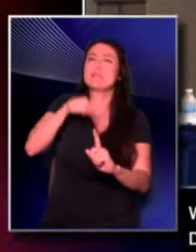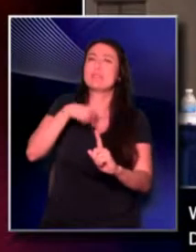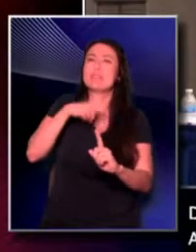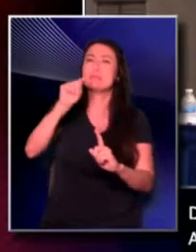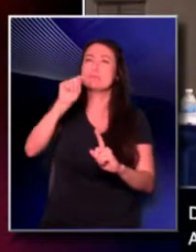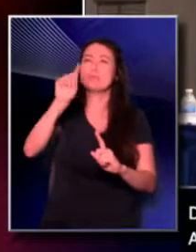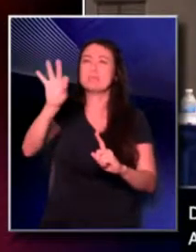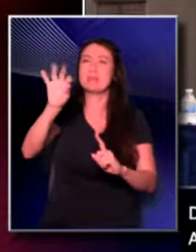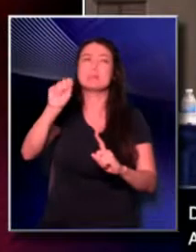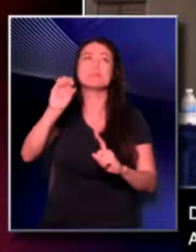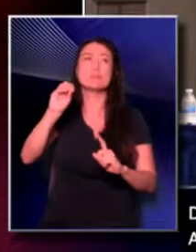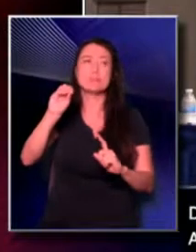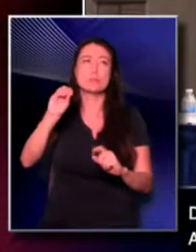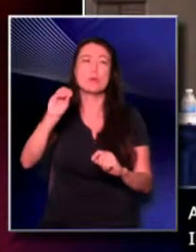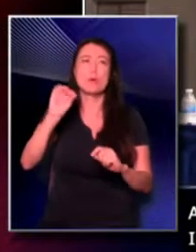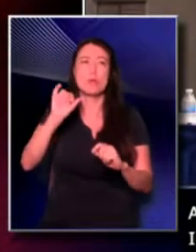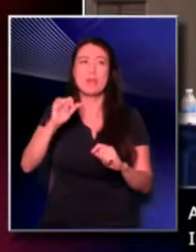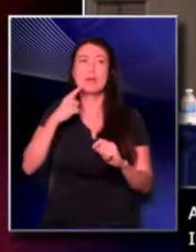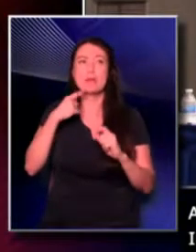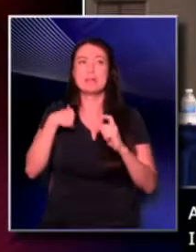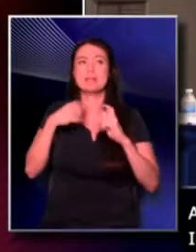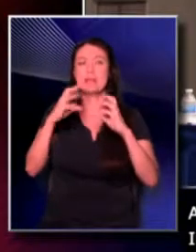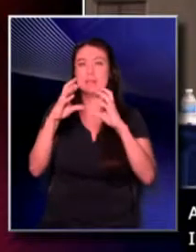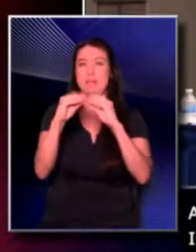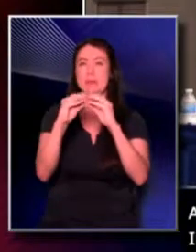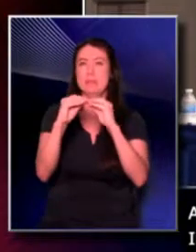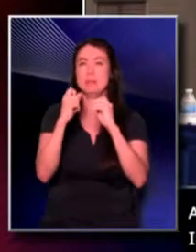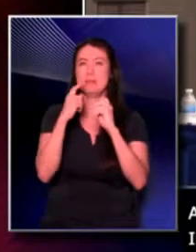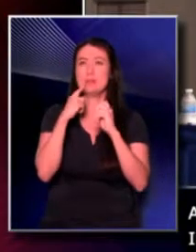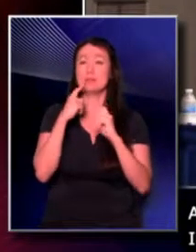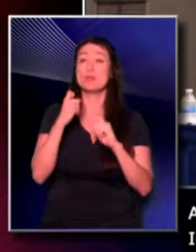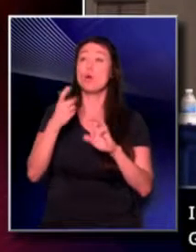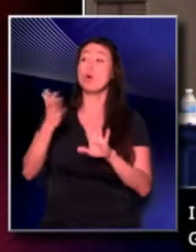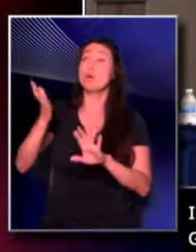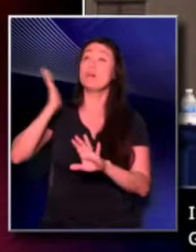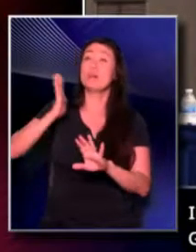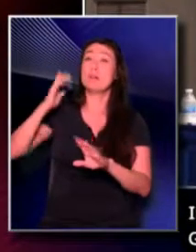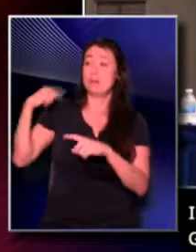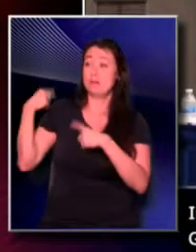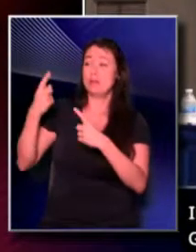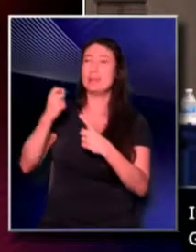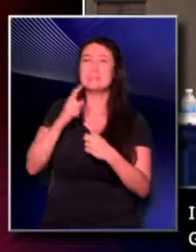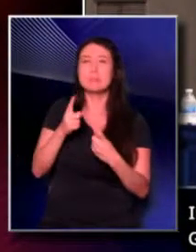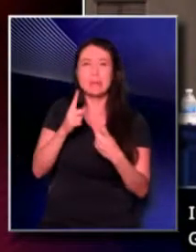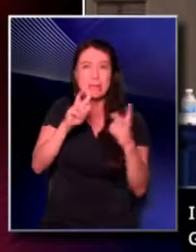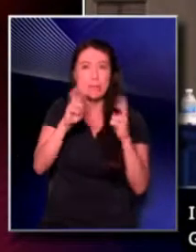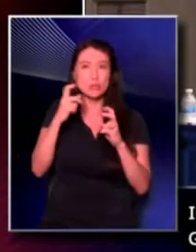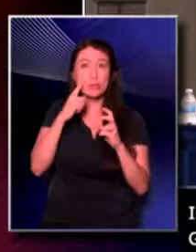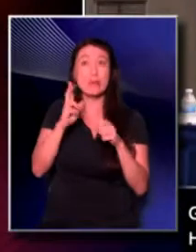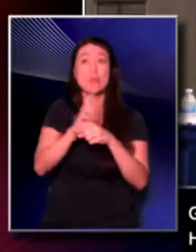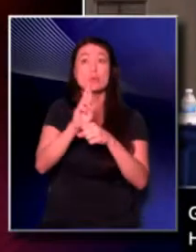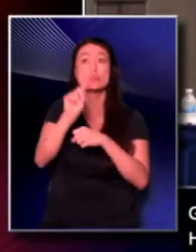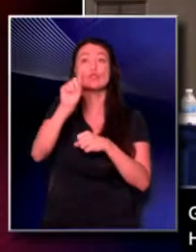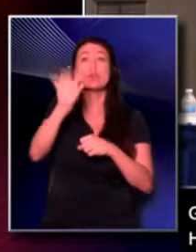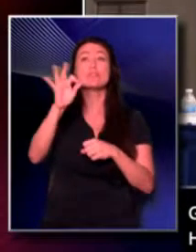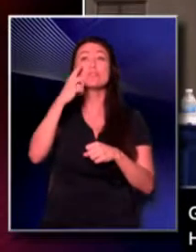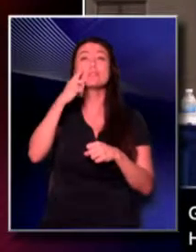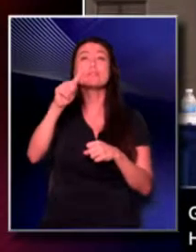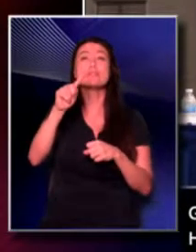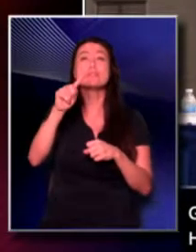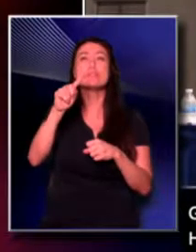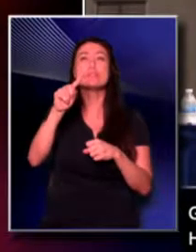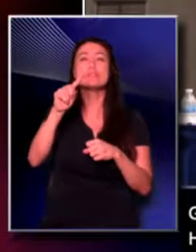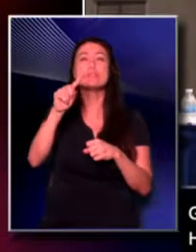something, if we still have the opportunity to get at. There was historically an issue that at one point the trust funds were used for physical